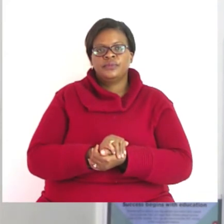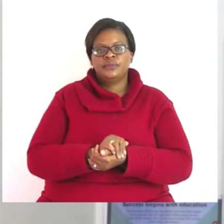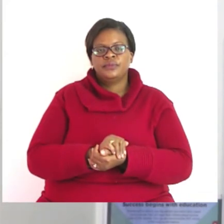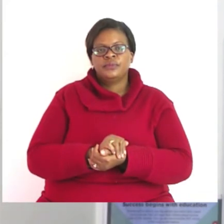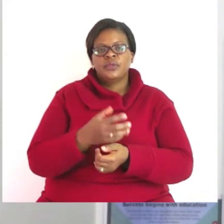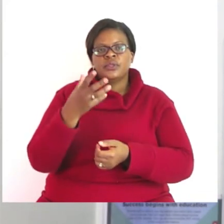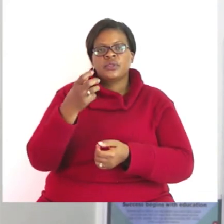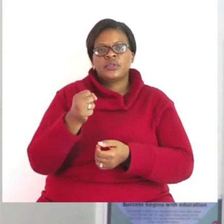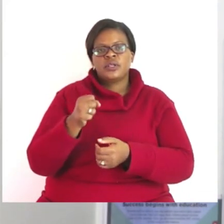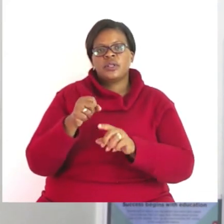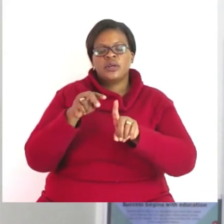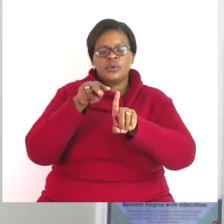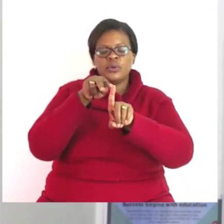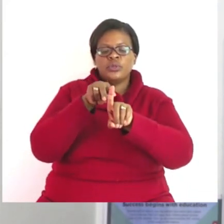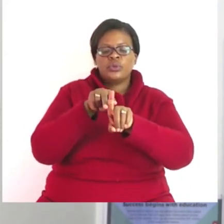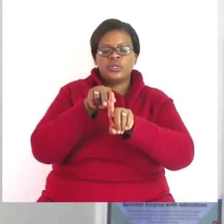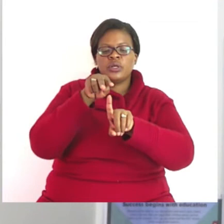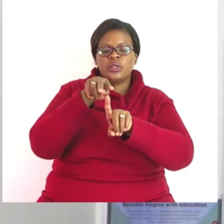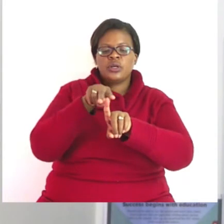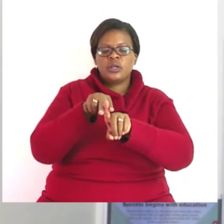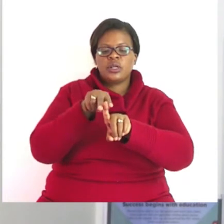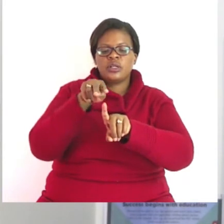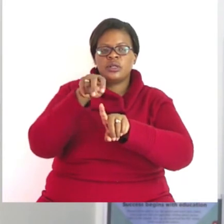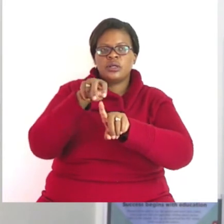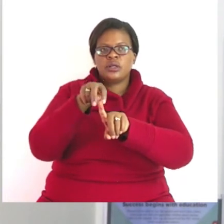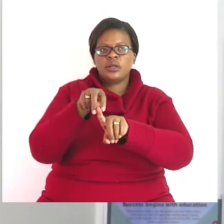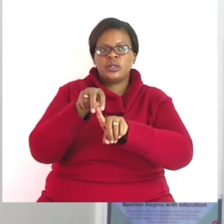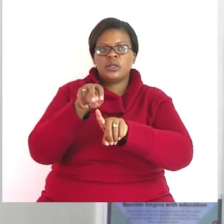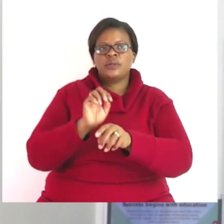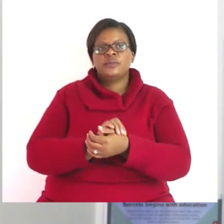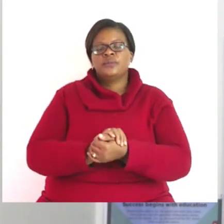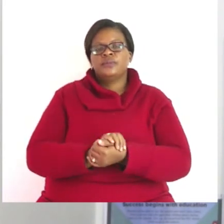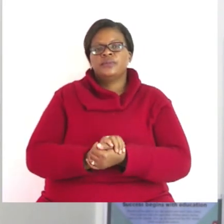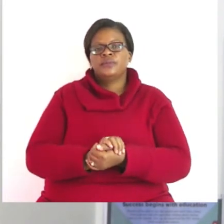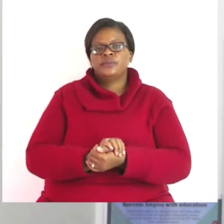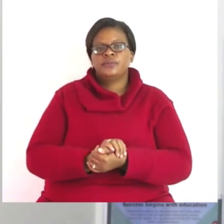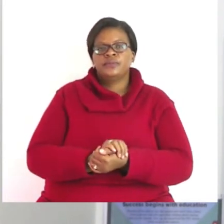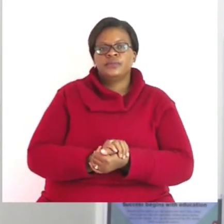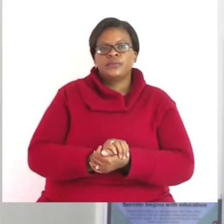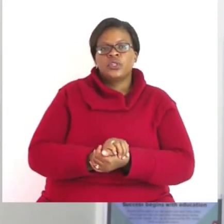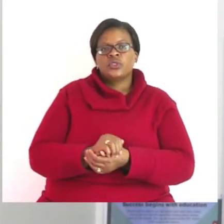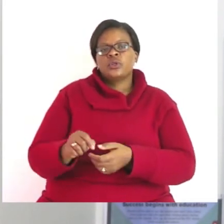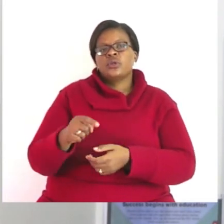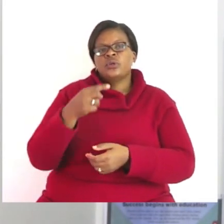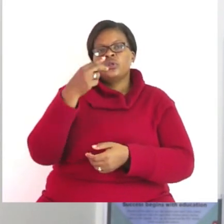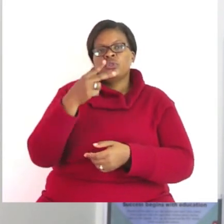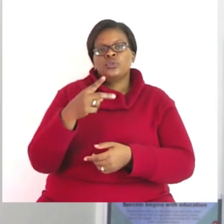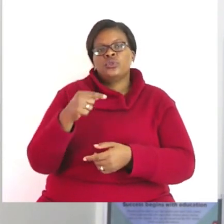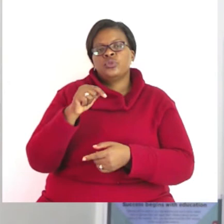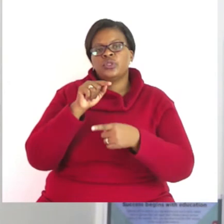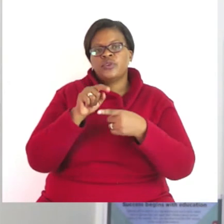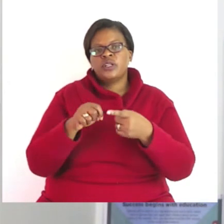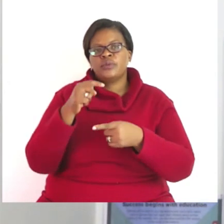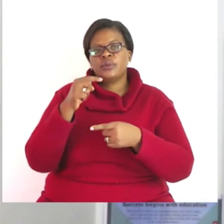Remember, our lowest prime number is 2, so we can halve it with 2, we get a 6.